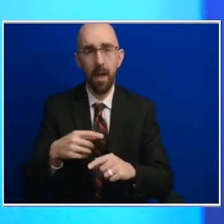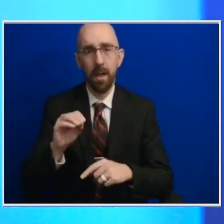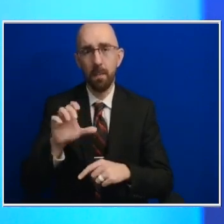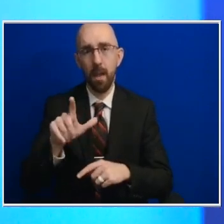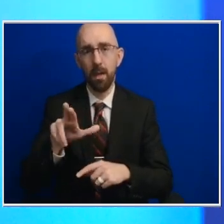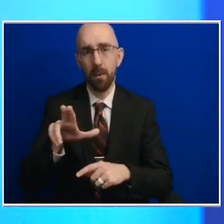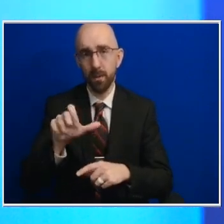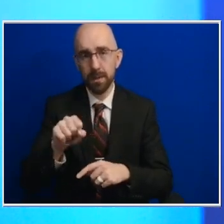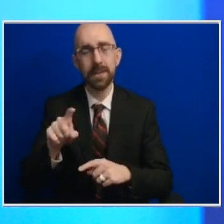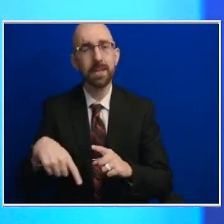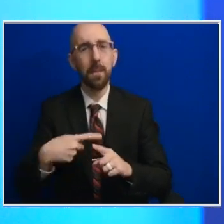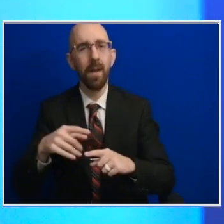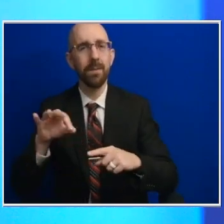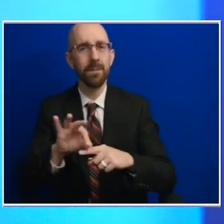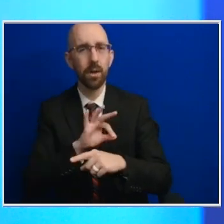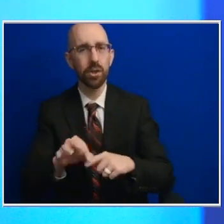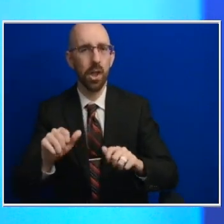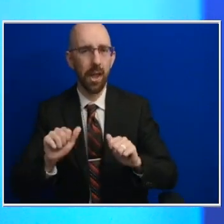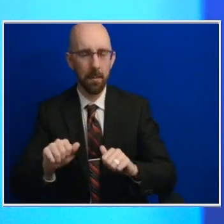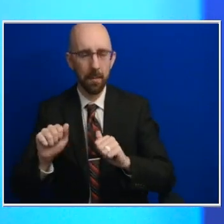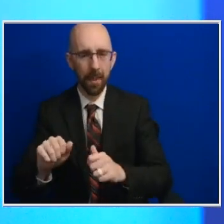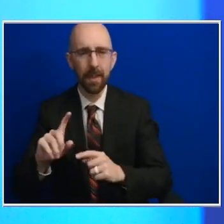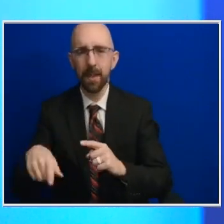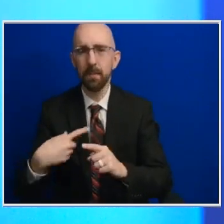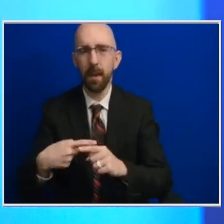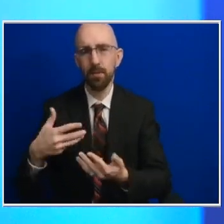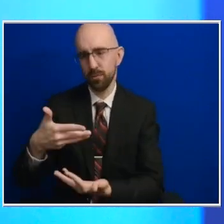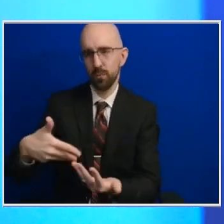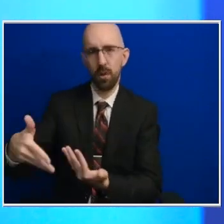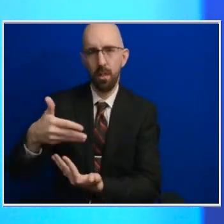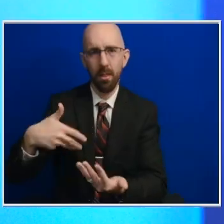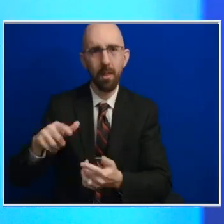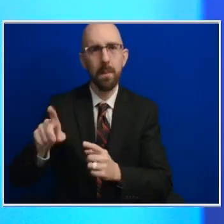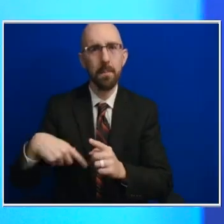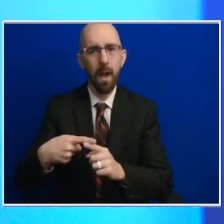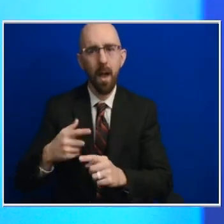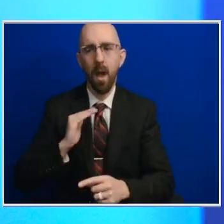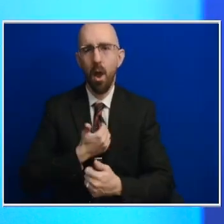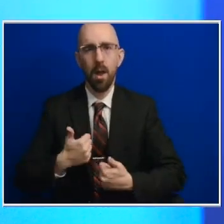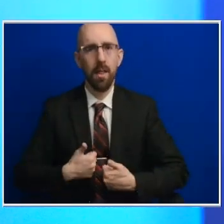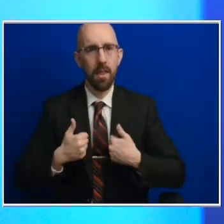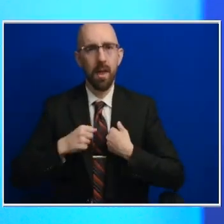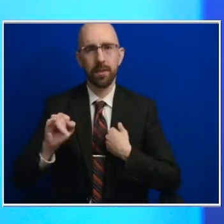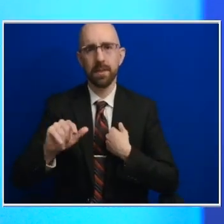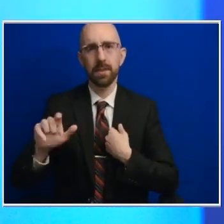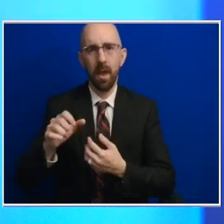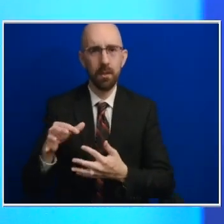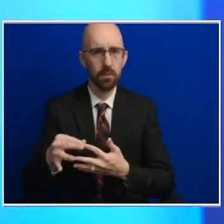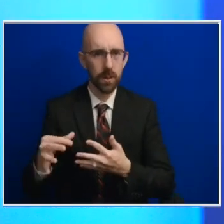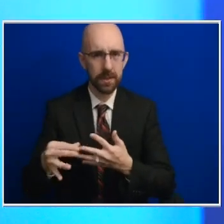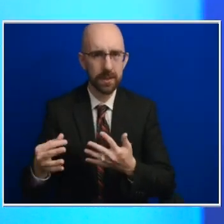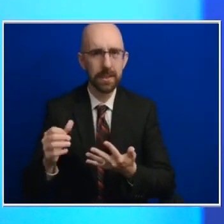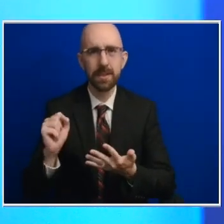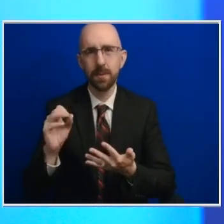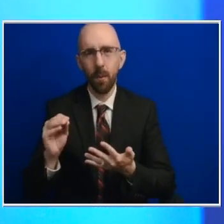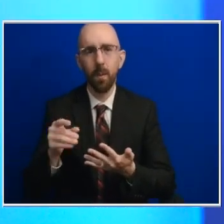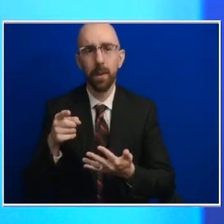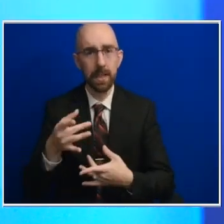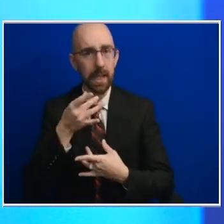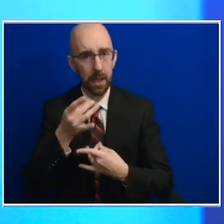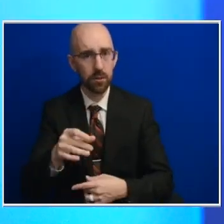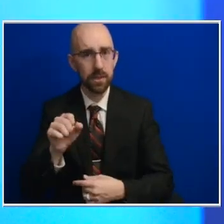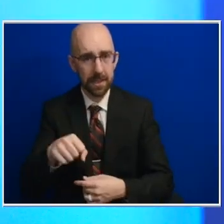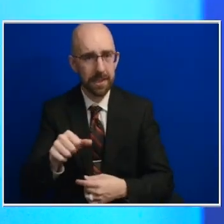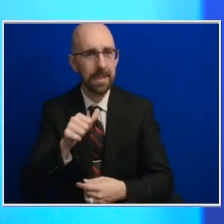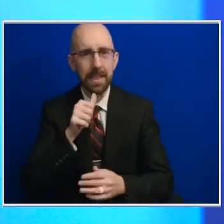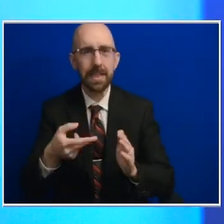functional capabilities. It's about our social interactions. It's about our lifestyle choices. So while this is interesting, it doesn't mean we should